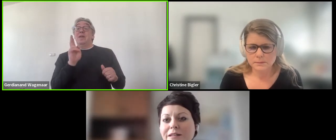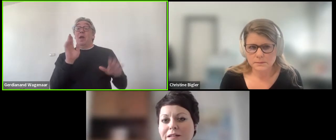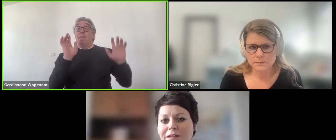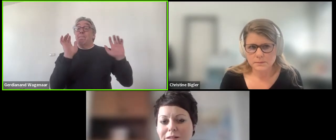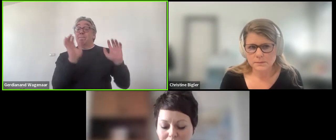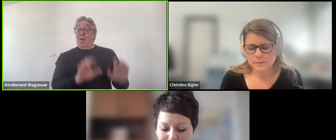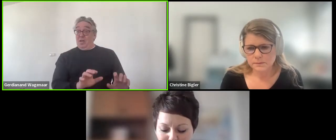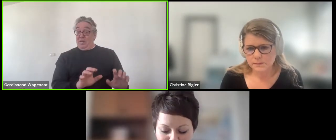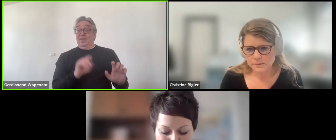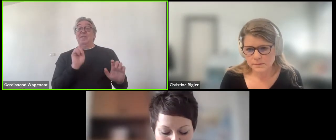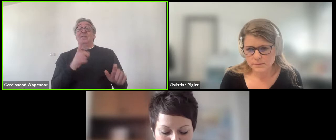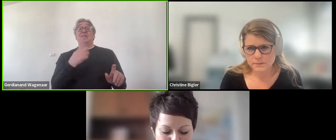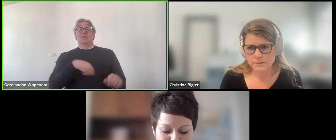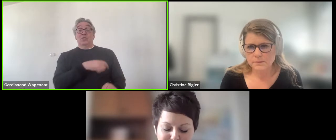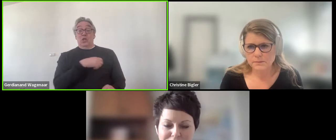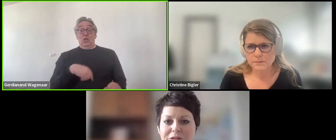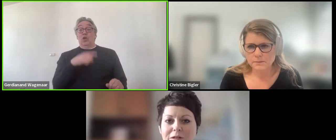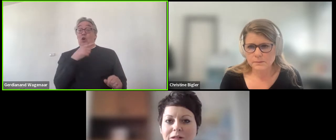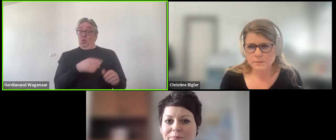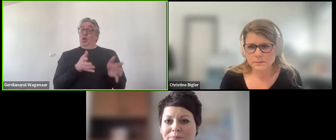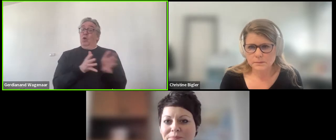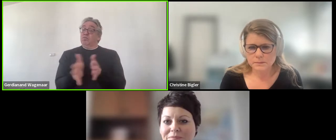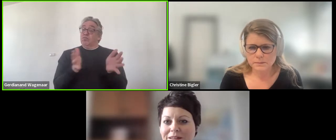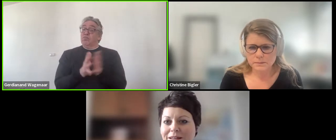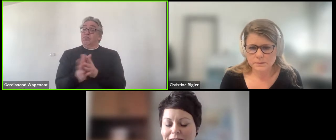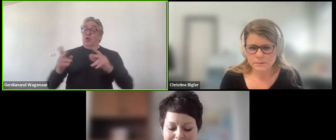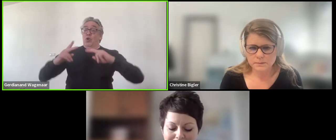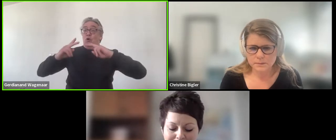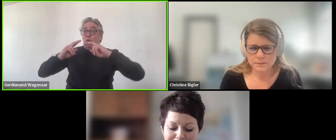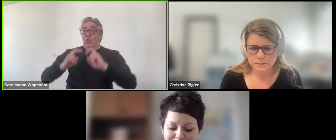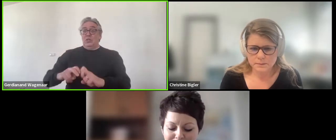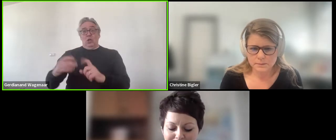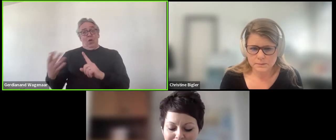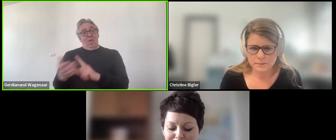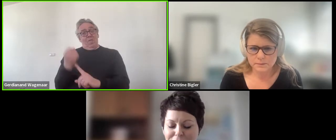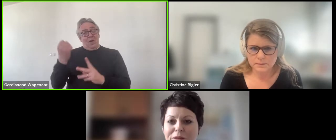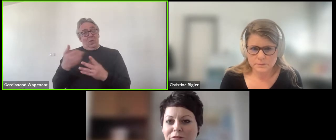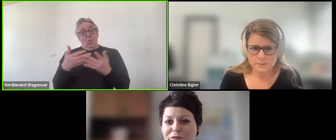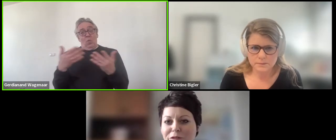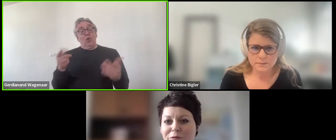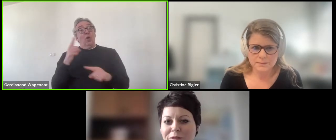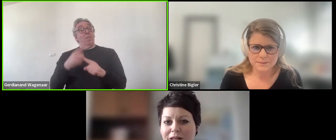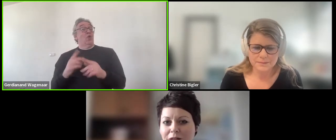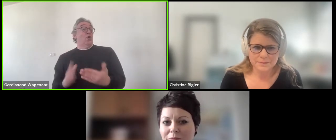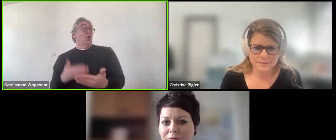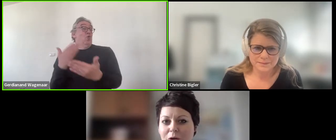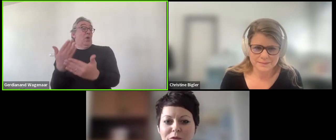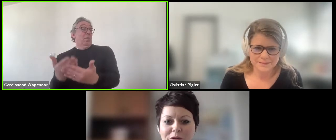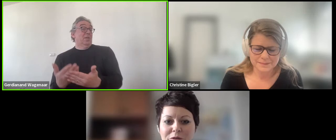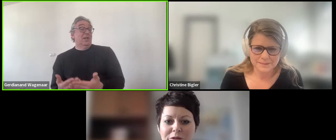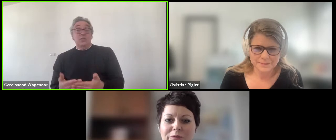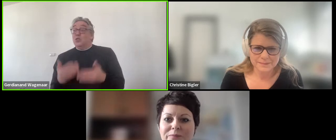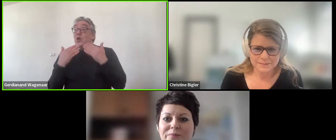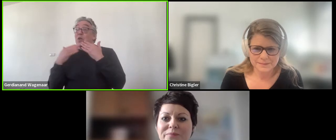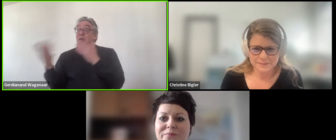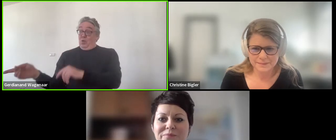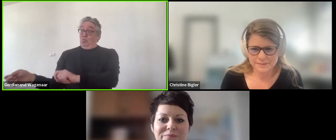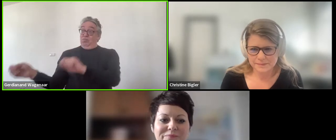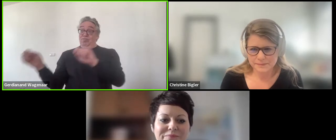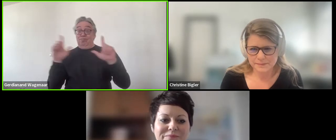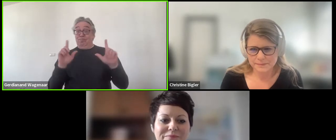results, findings, as well as recommendations of the study. Thank you, Christine, for being with us today. Over to